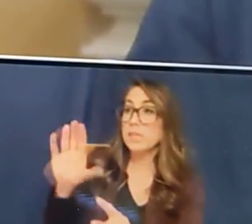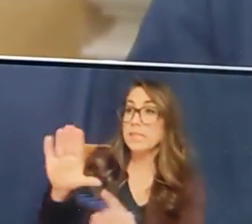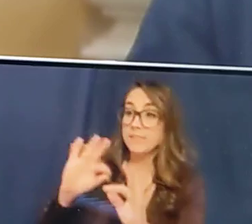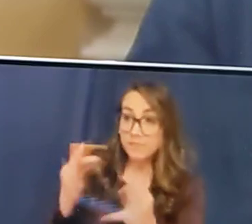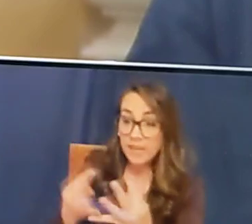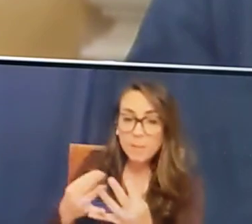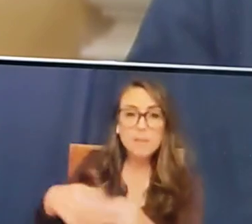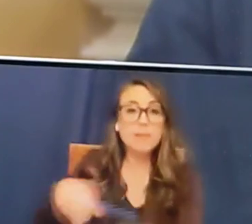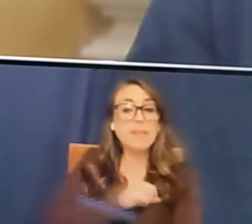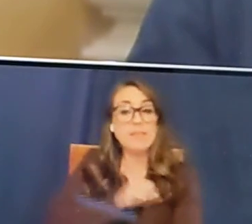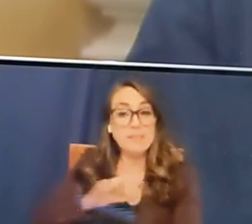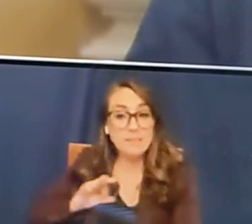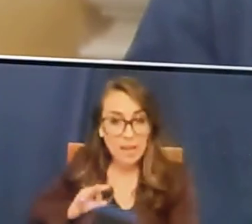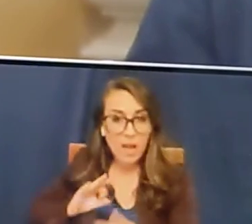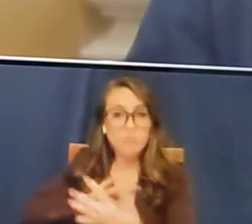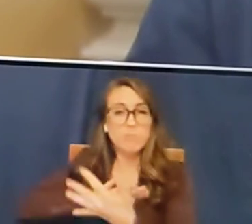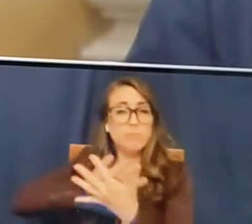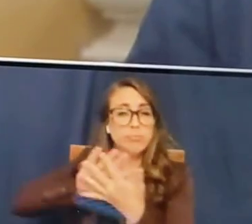him to do